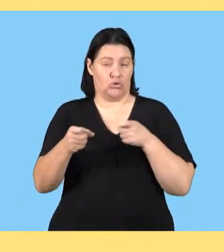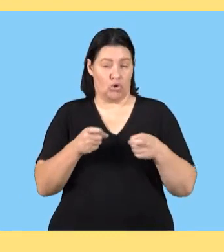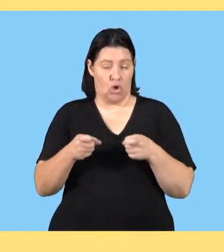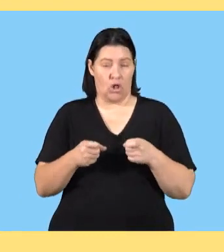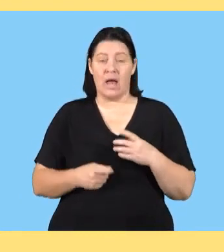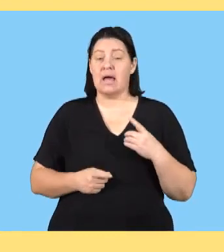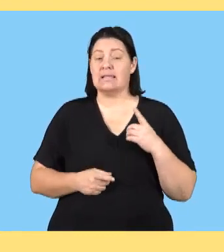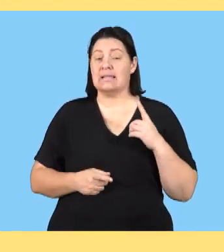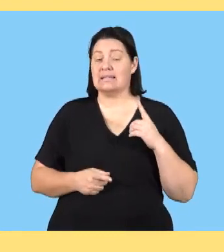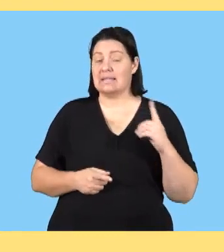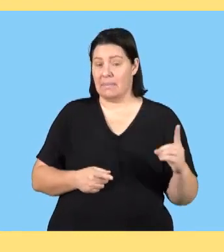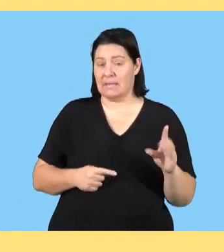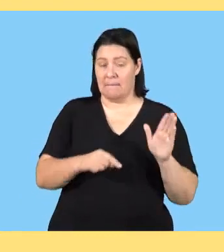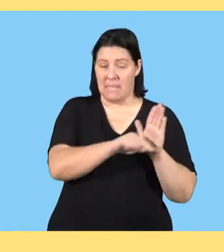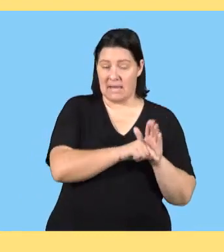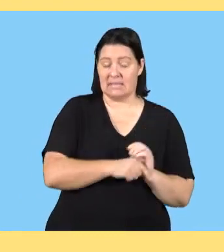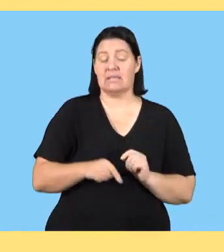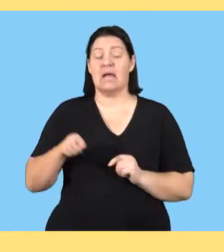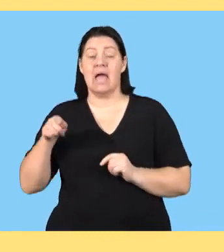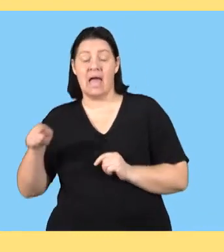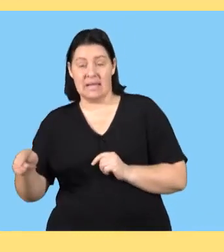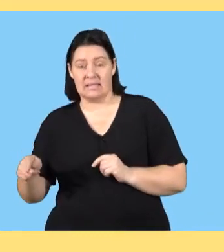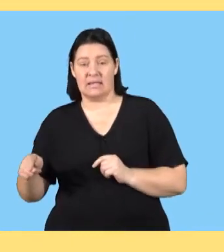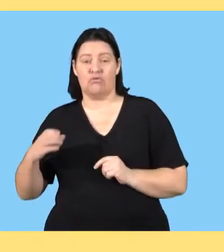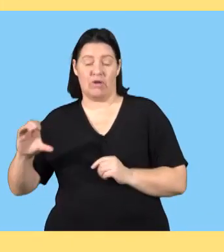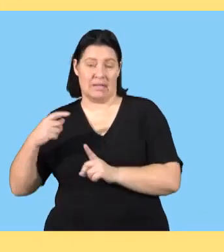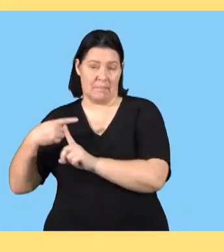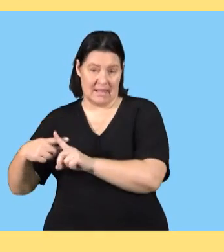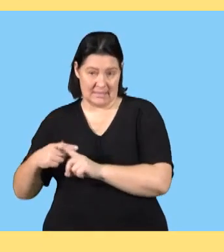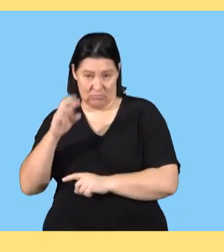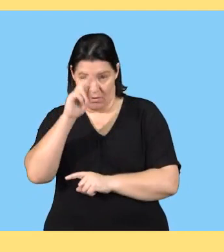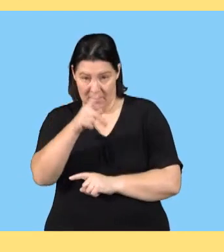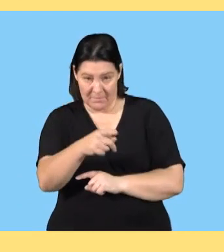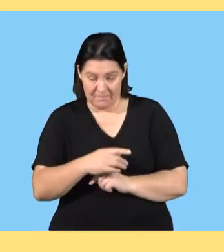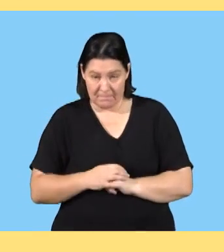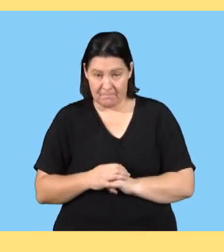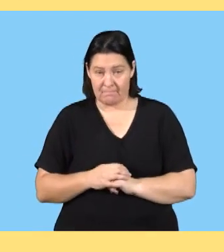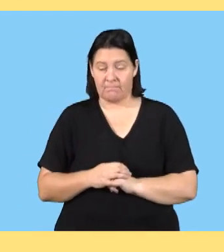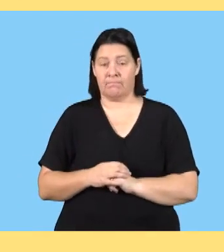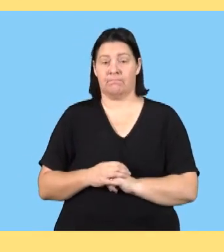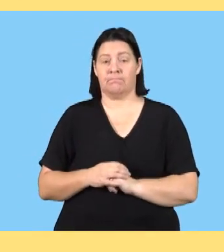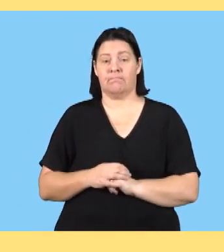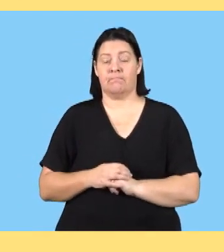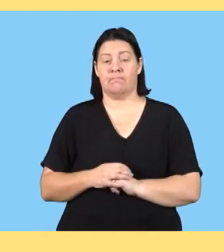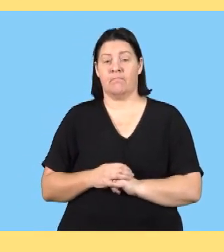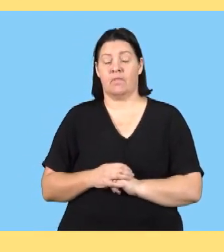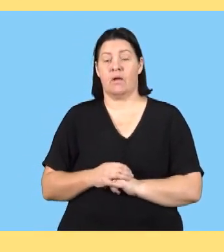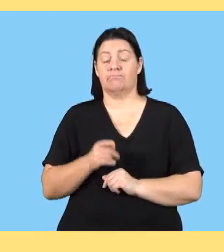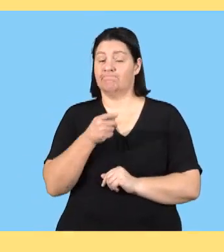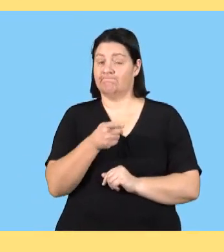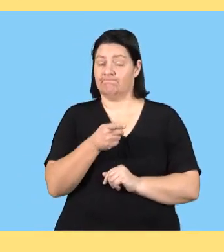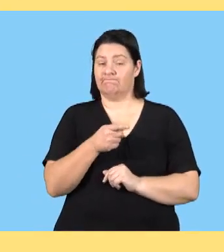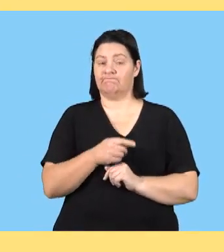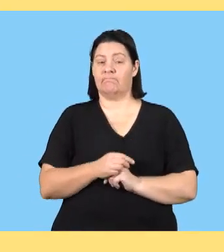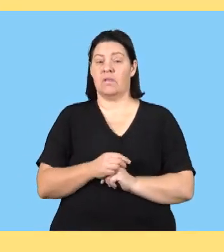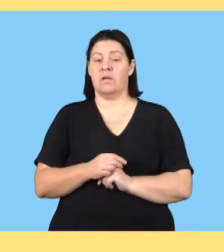control on the debit side, it's a minus, and on the credit side, it is a plus. I'm coming to my debtor's control, and I'll